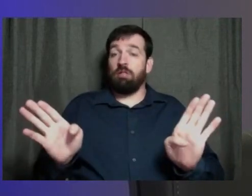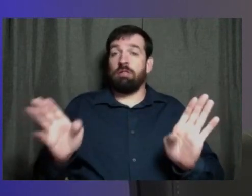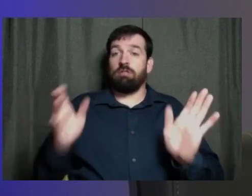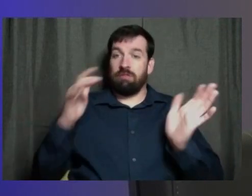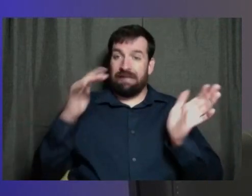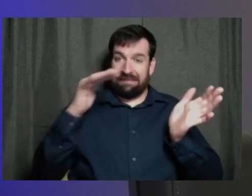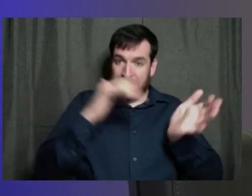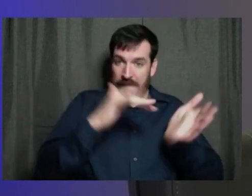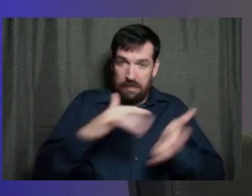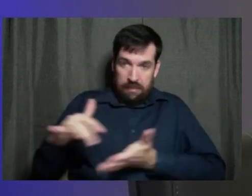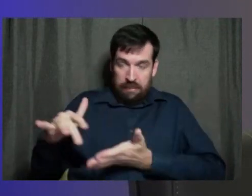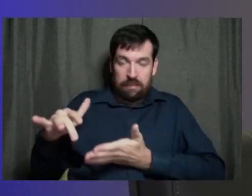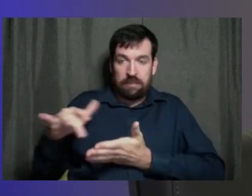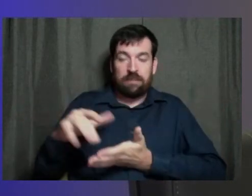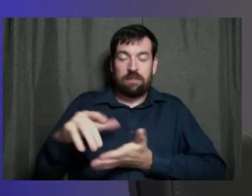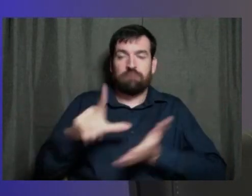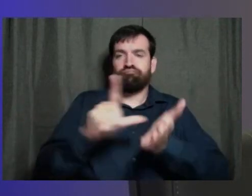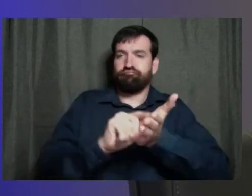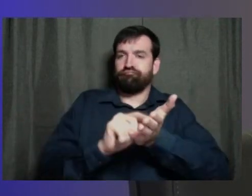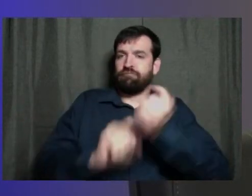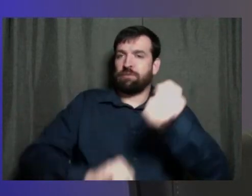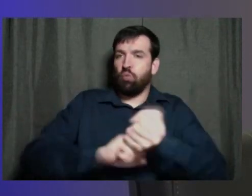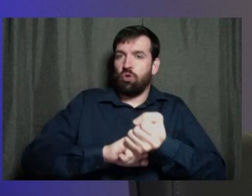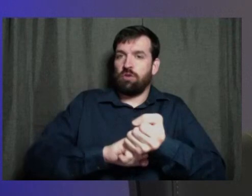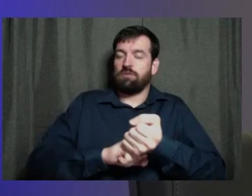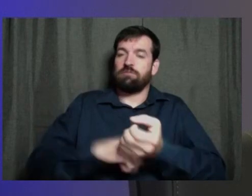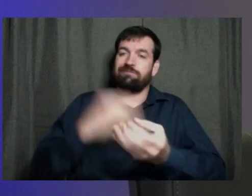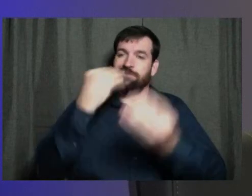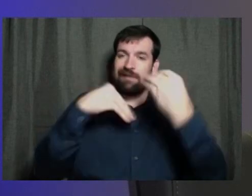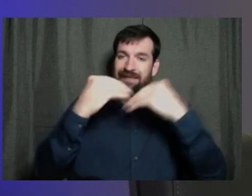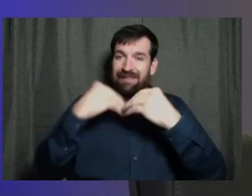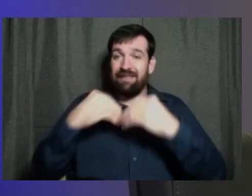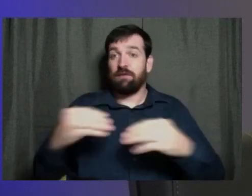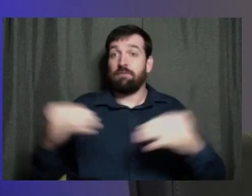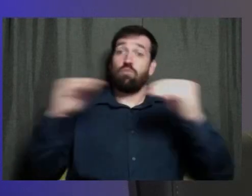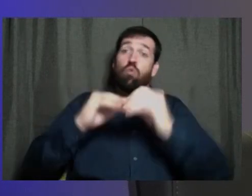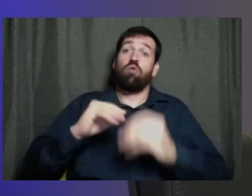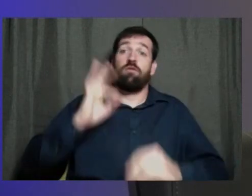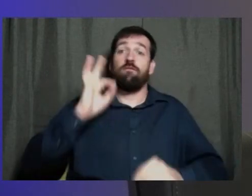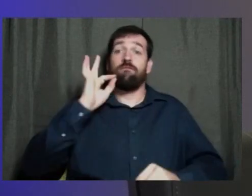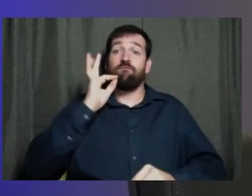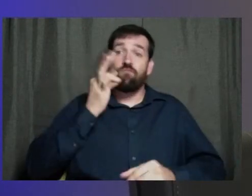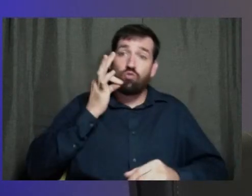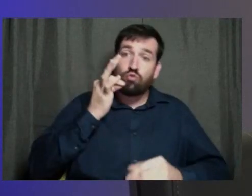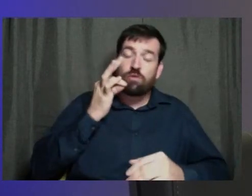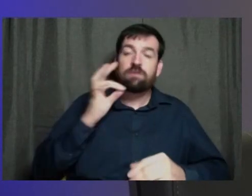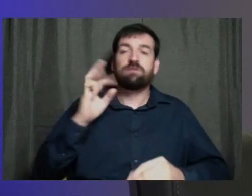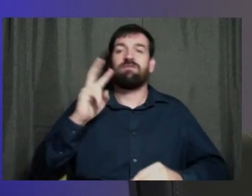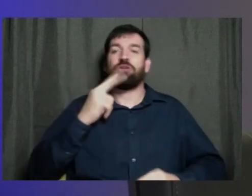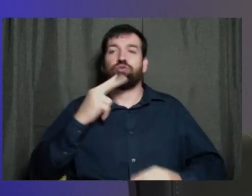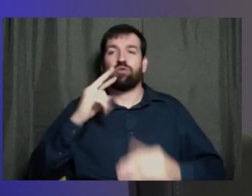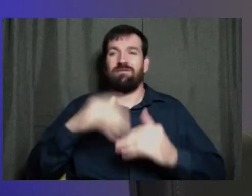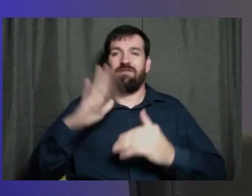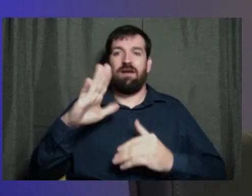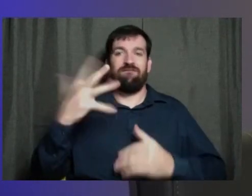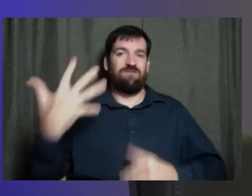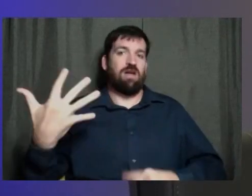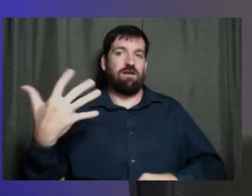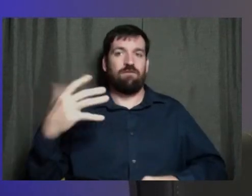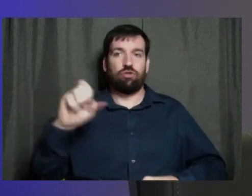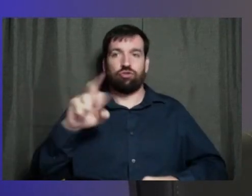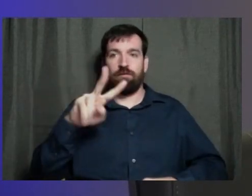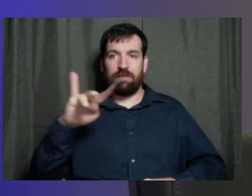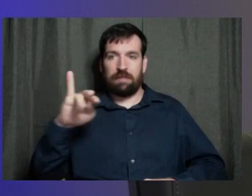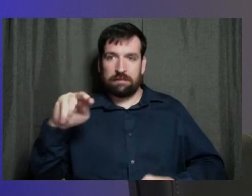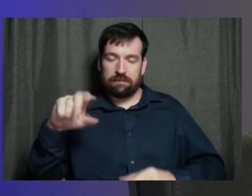literature supports eating 5 or more servings of fruits and vegetables a day, minimizing alcohol intake, maintaining a healthy